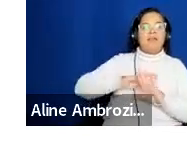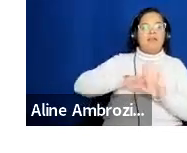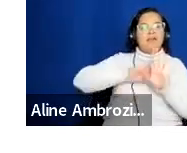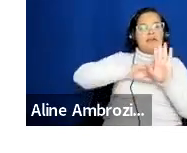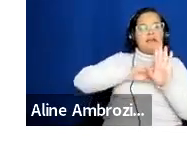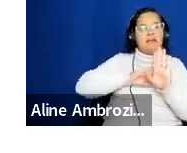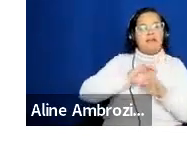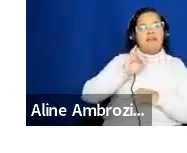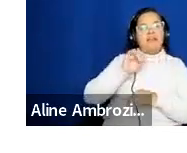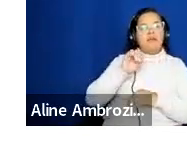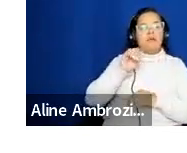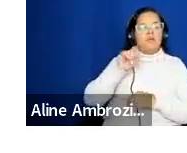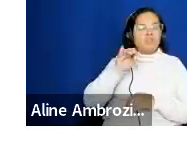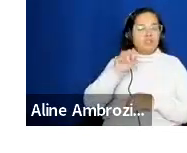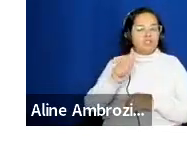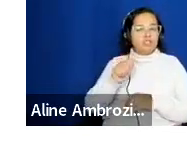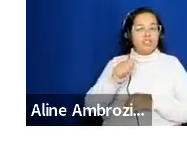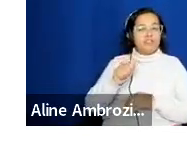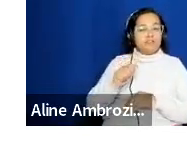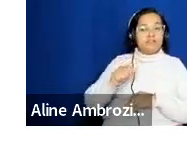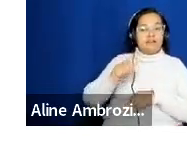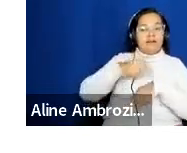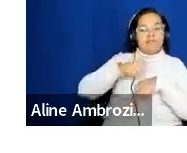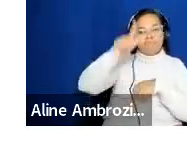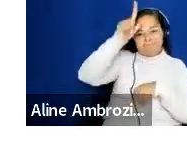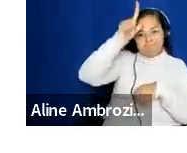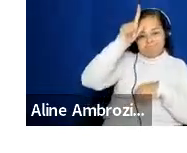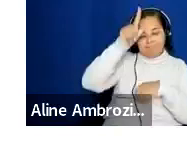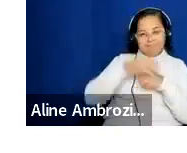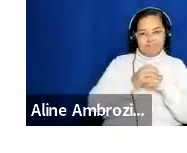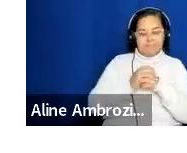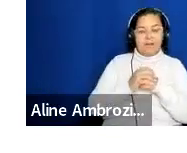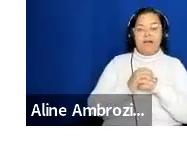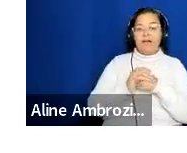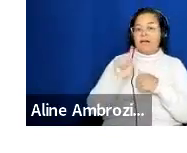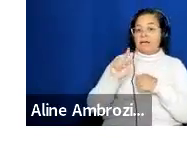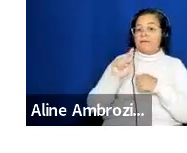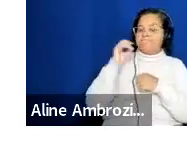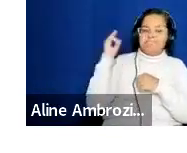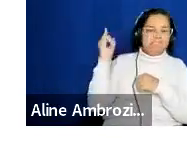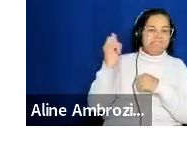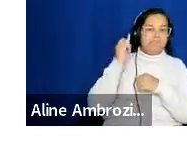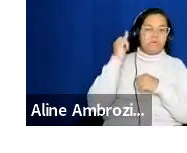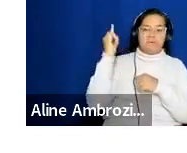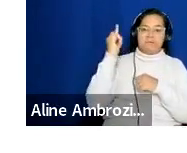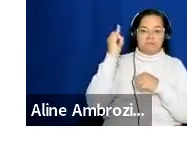And it's an interesting and I think important fact that this book, which we